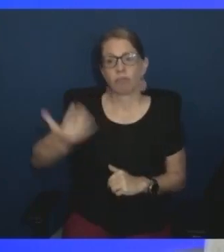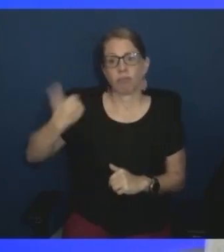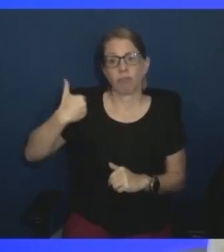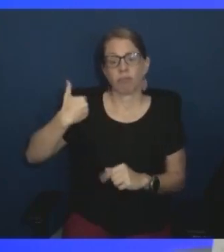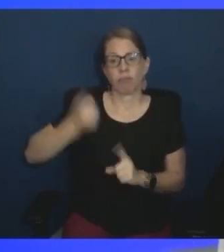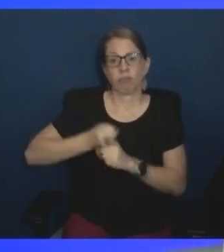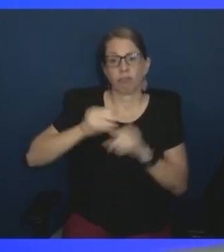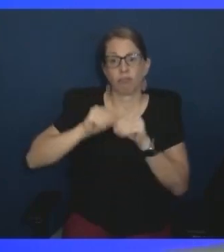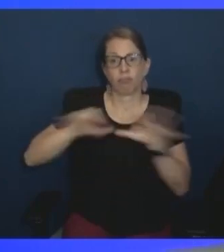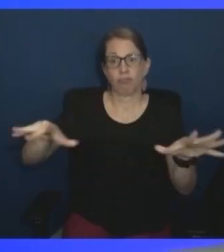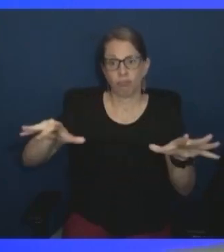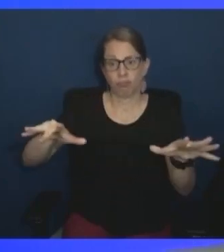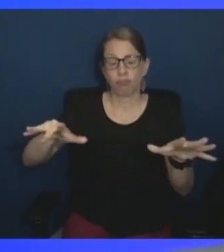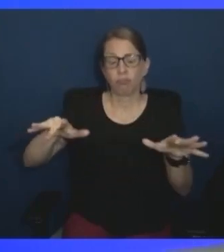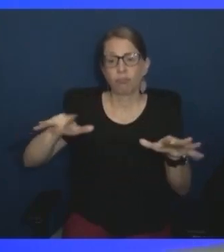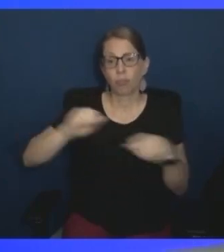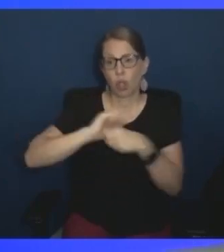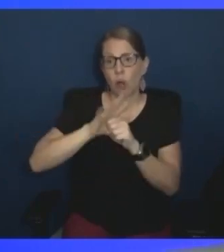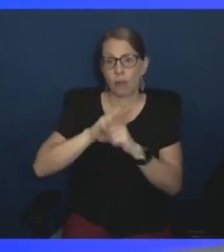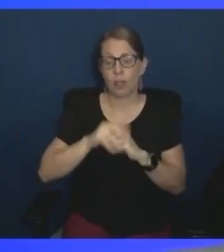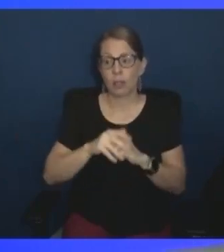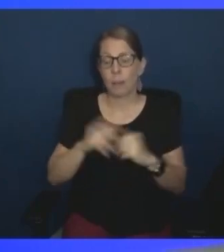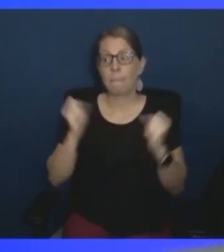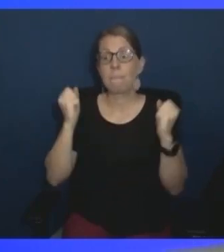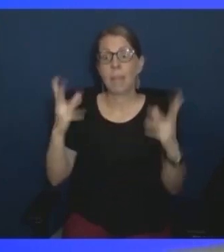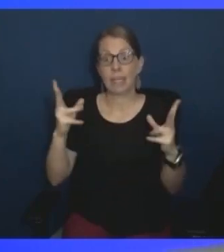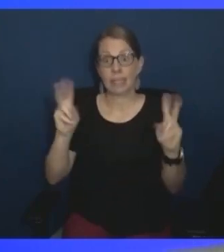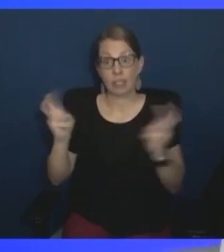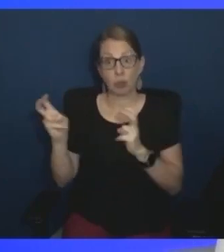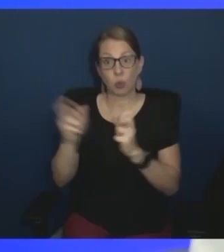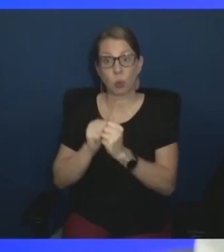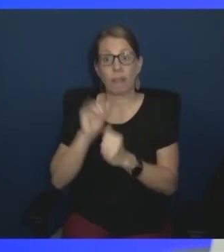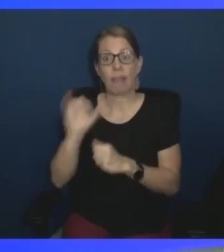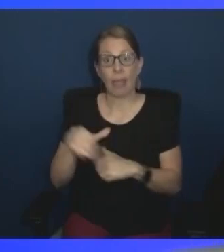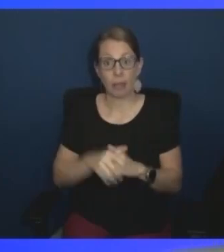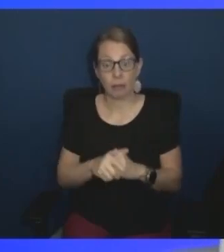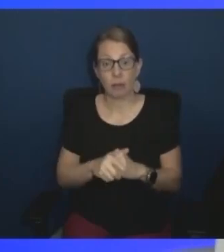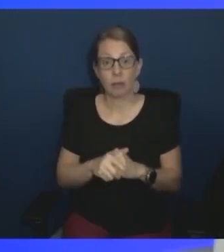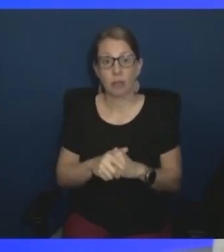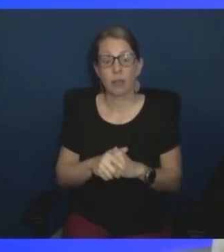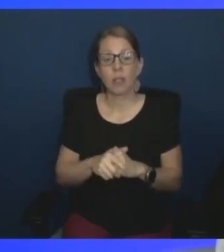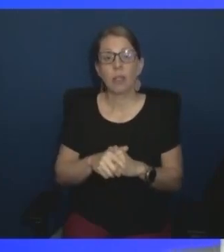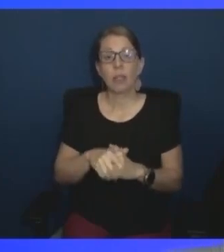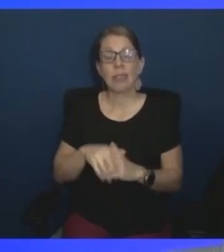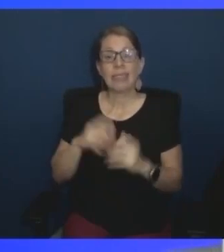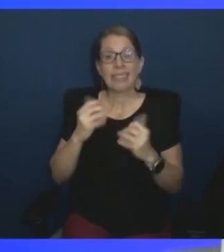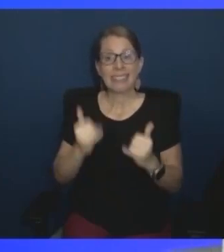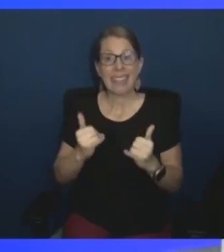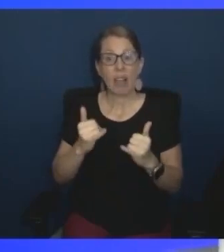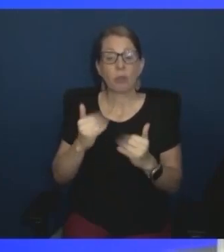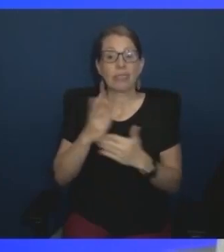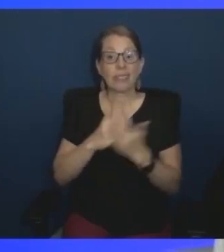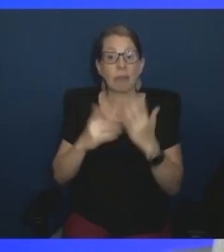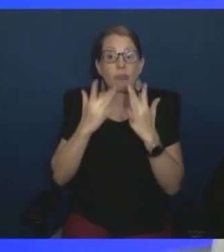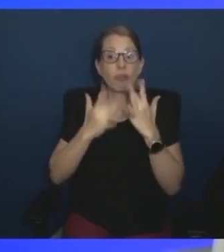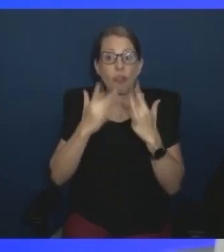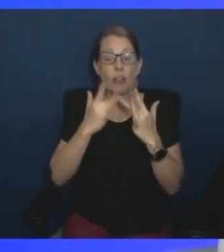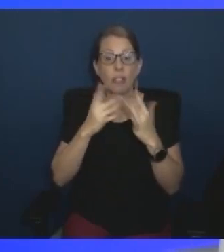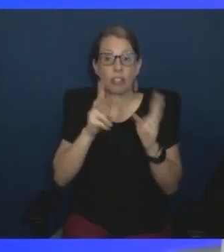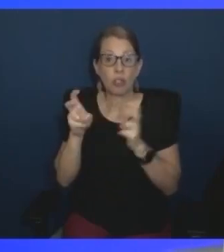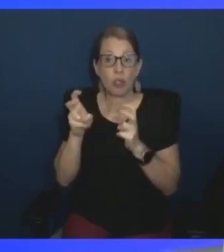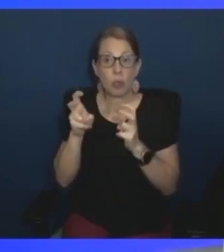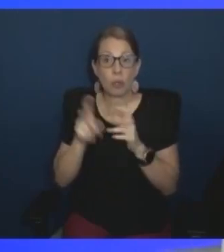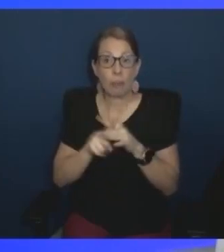issues with that. We're starting to see, I think, some shortage issues creep up again, not to the extent that we did previously,